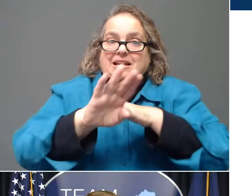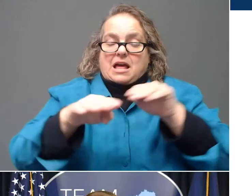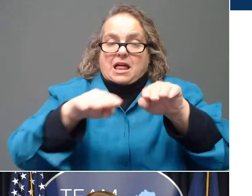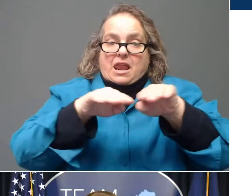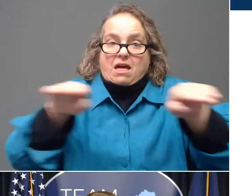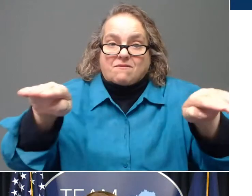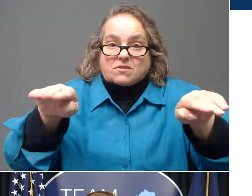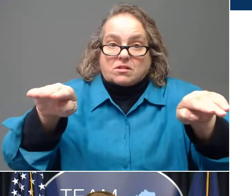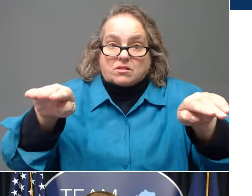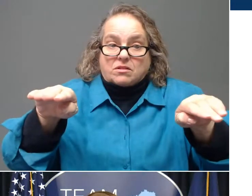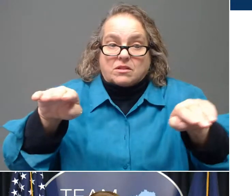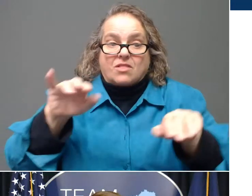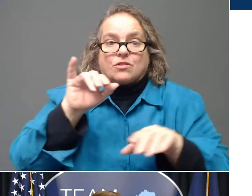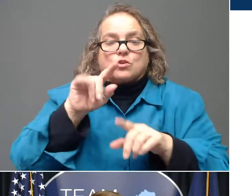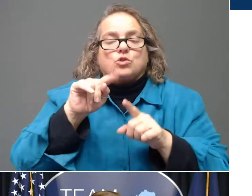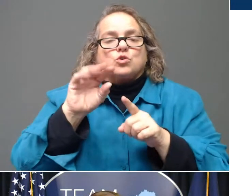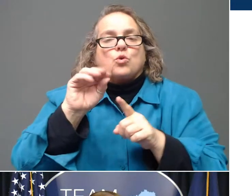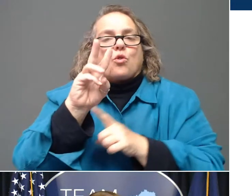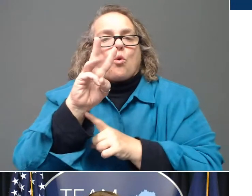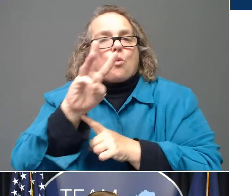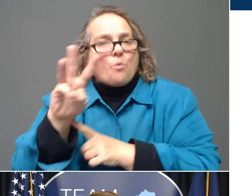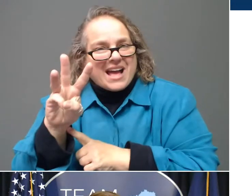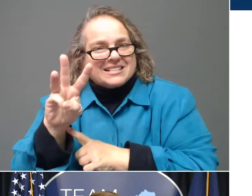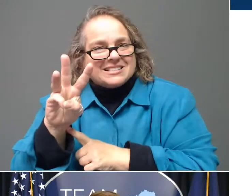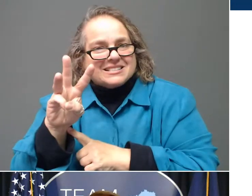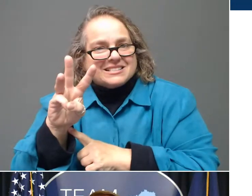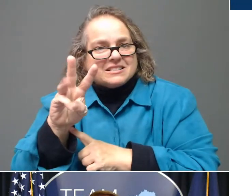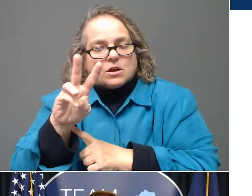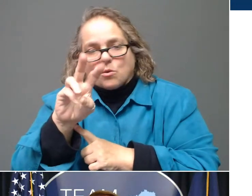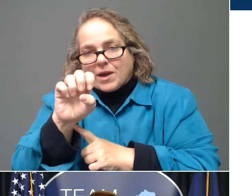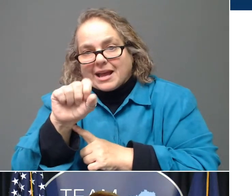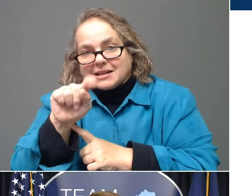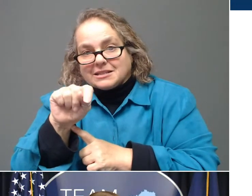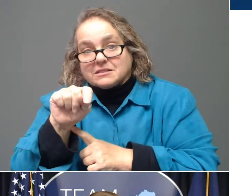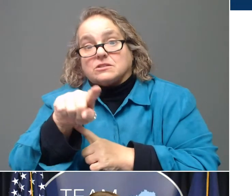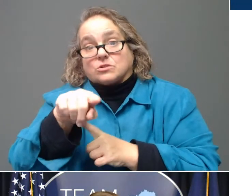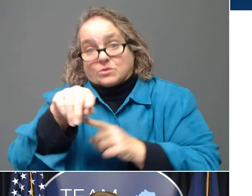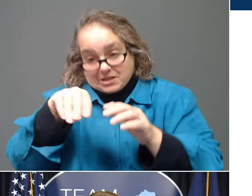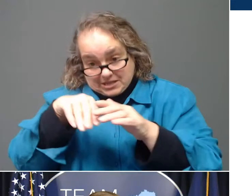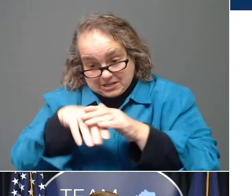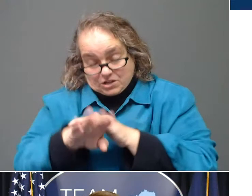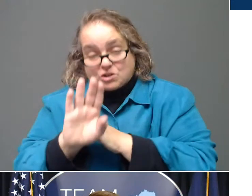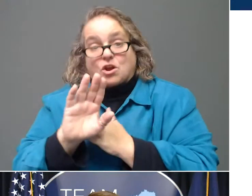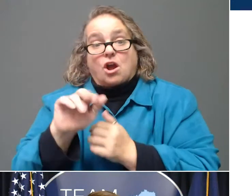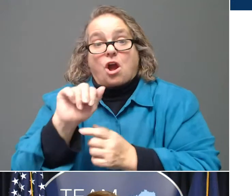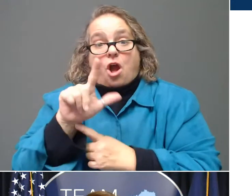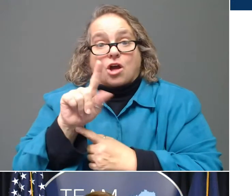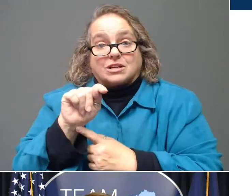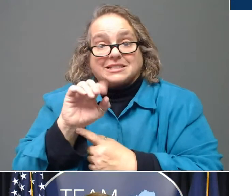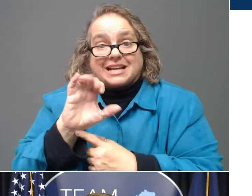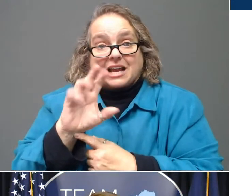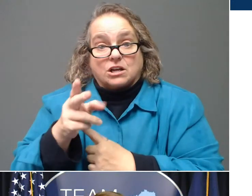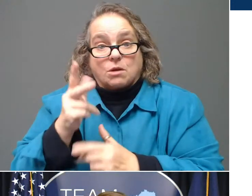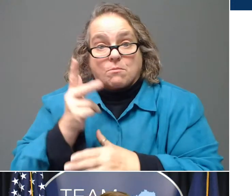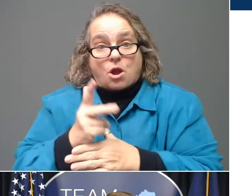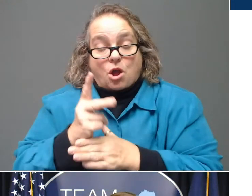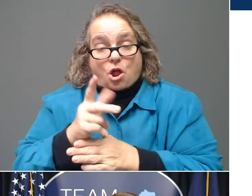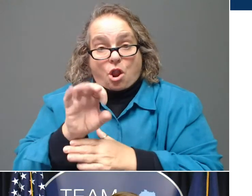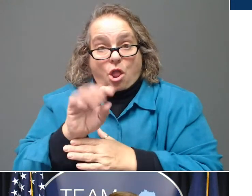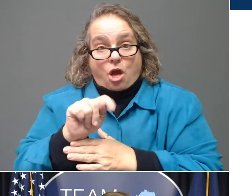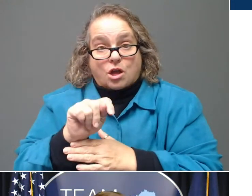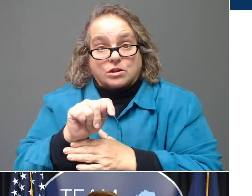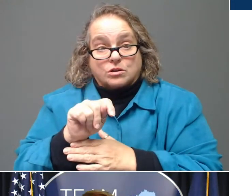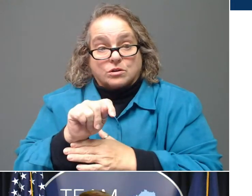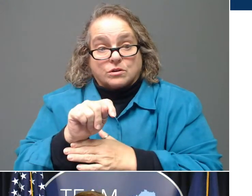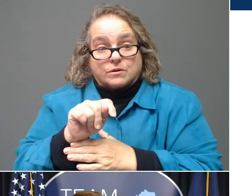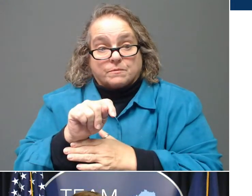the west. As you enter at the Alltech parking lot, you'll go, or to the